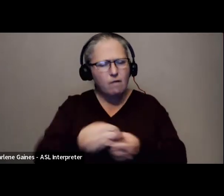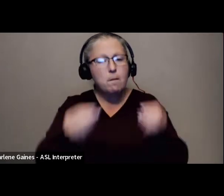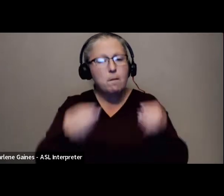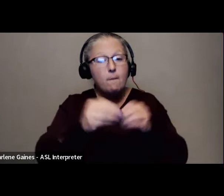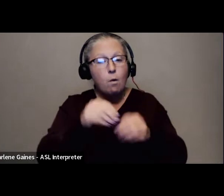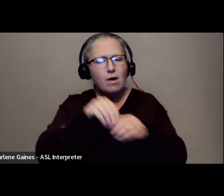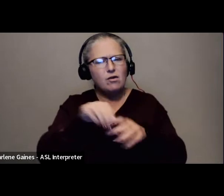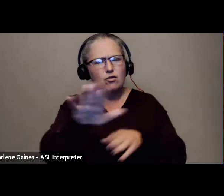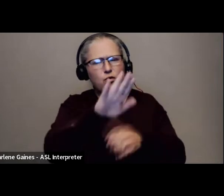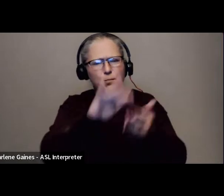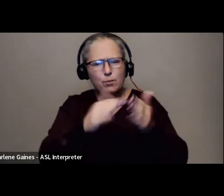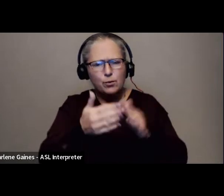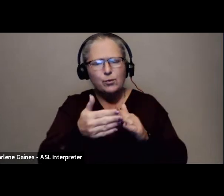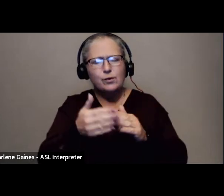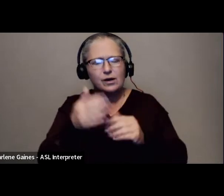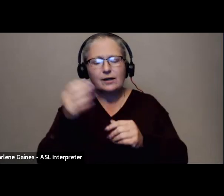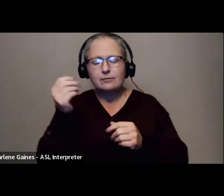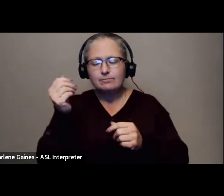your communities.